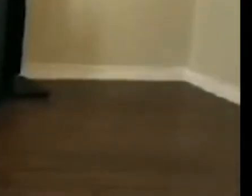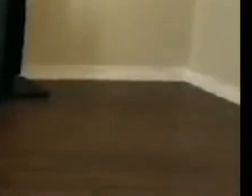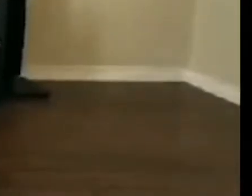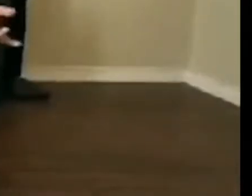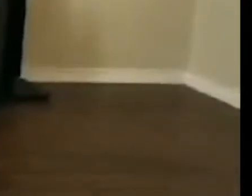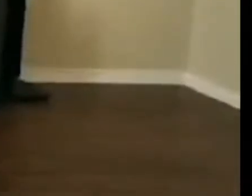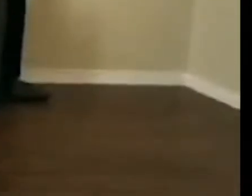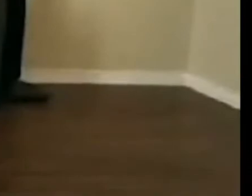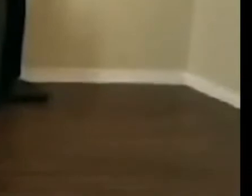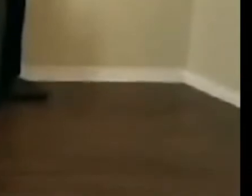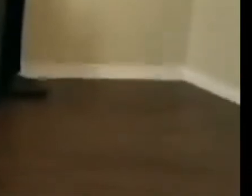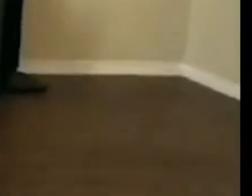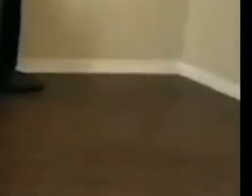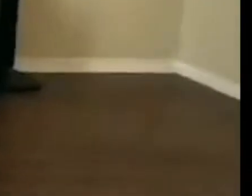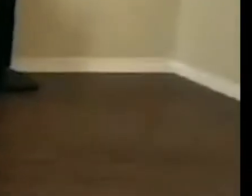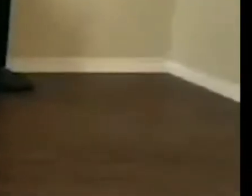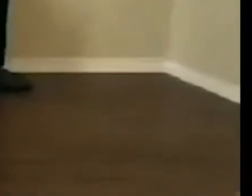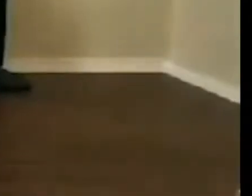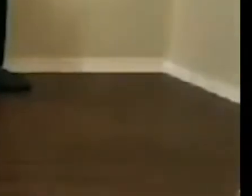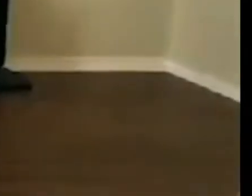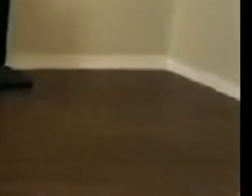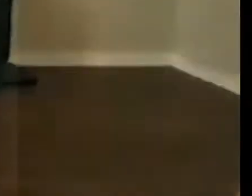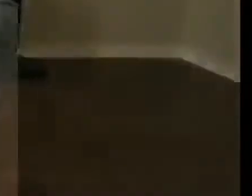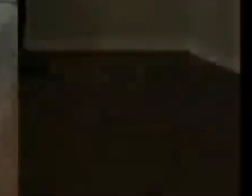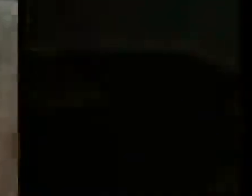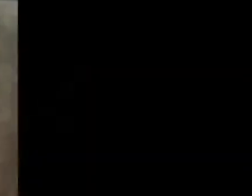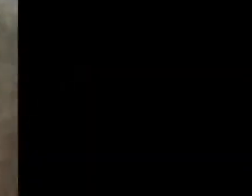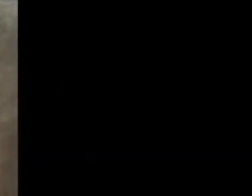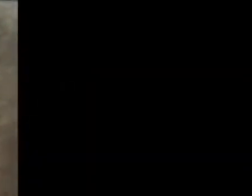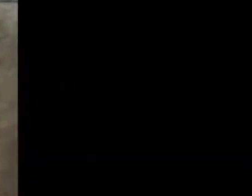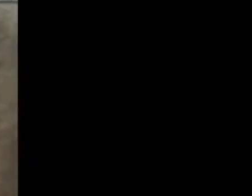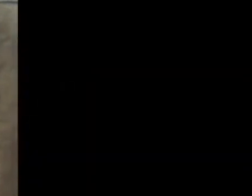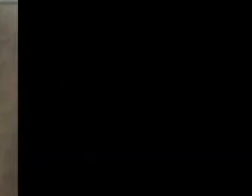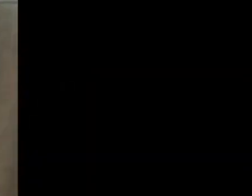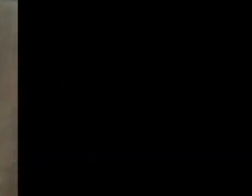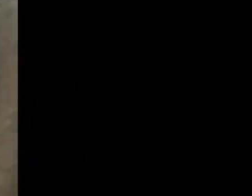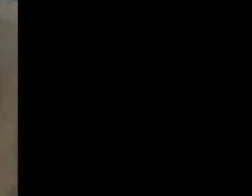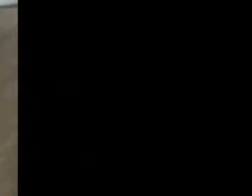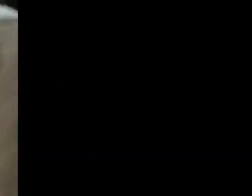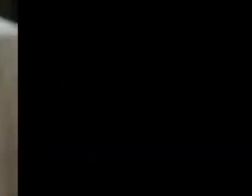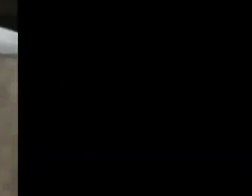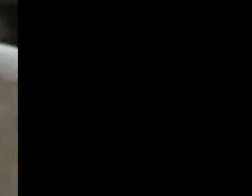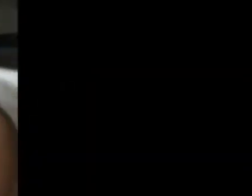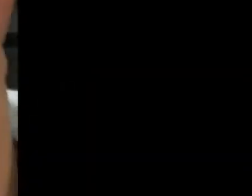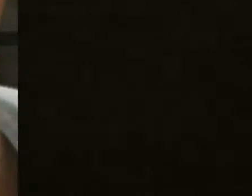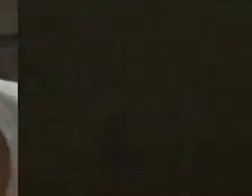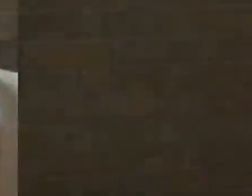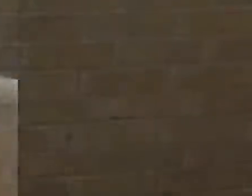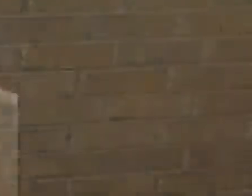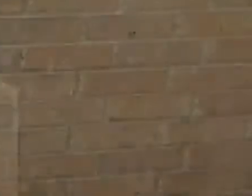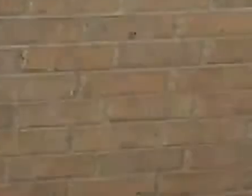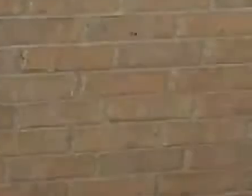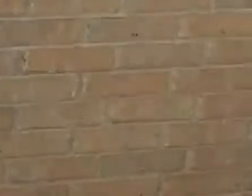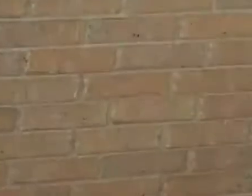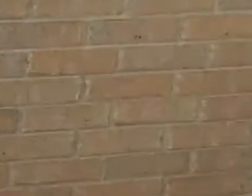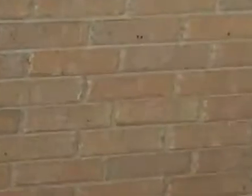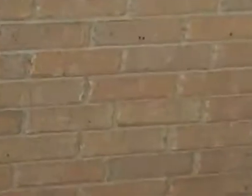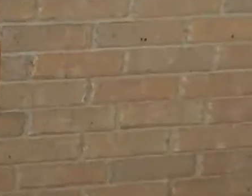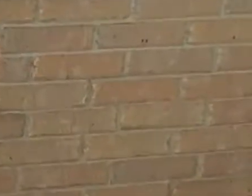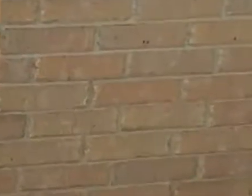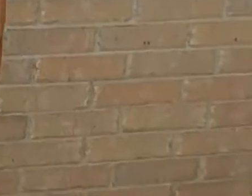me. And listen to how this song talks about getting to heaven and having freedom in Christ. Here we go.